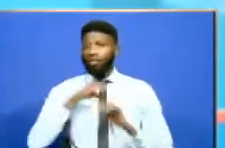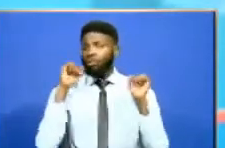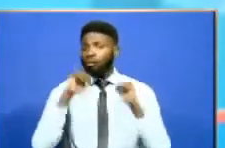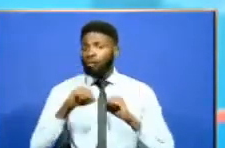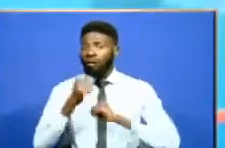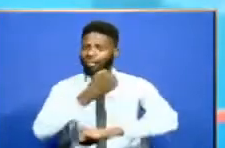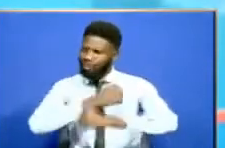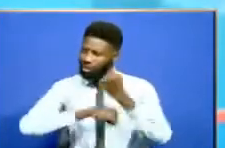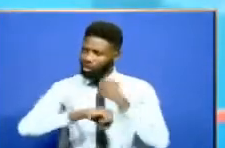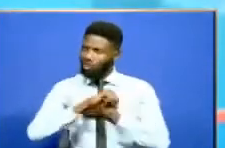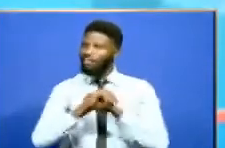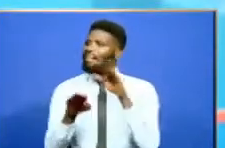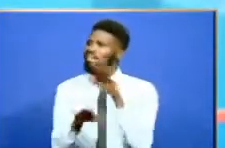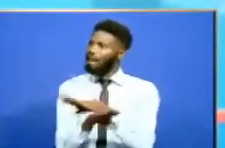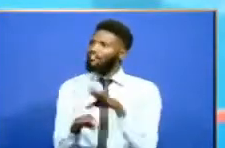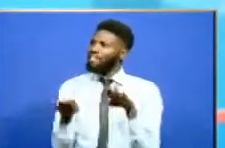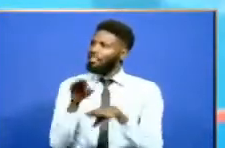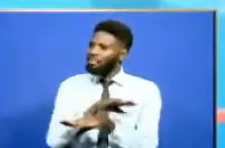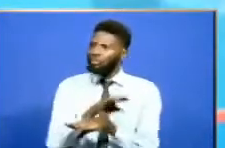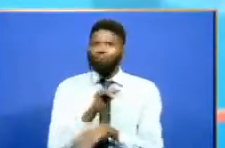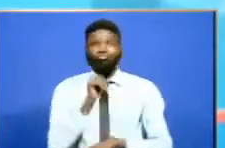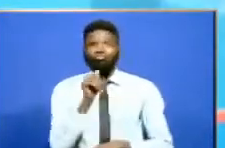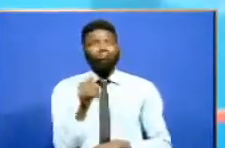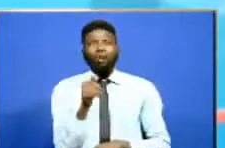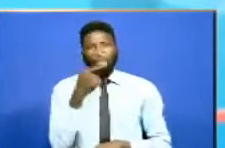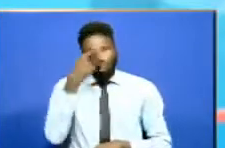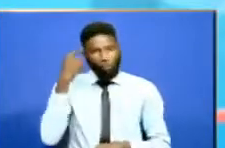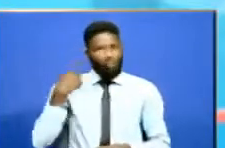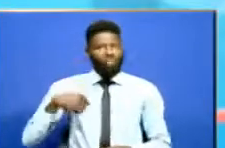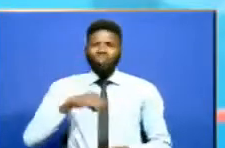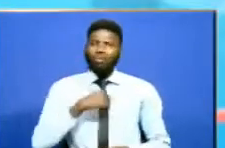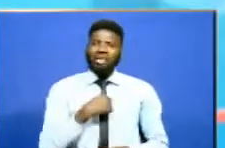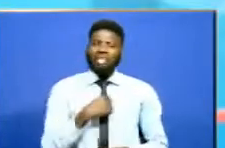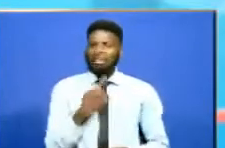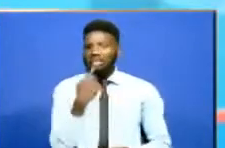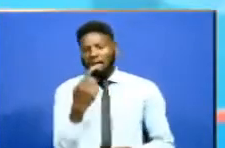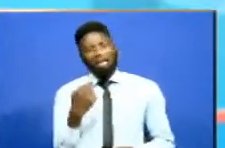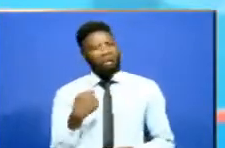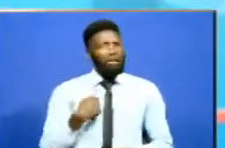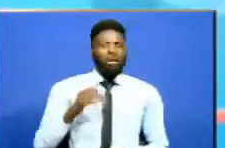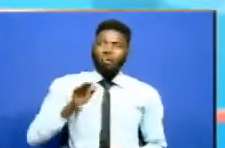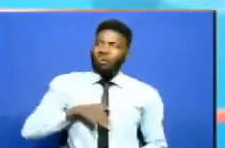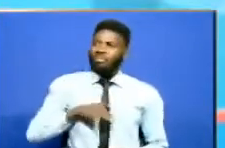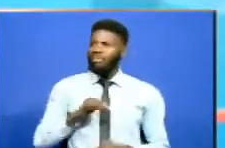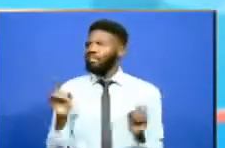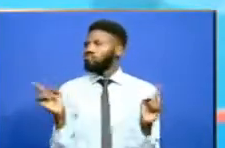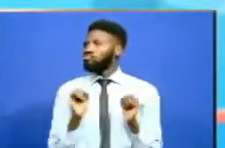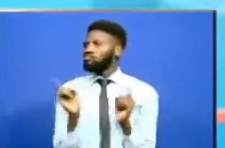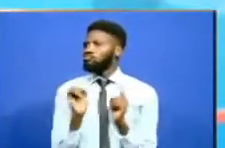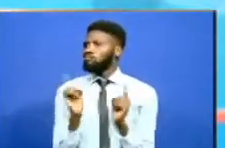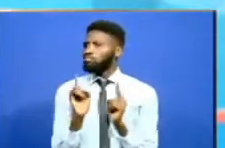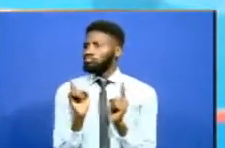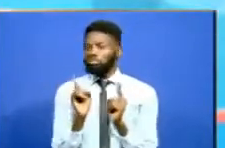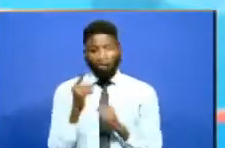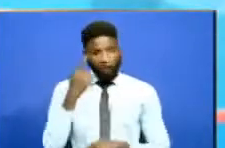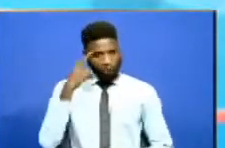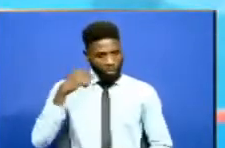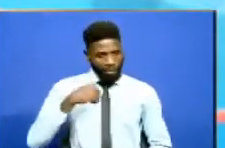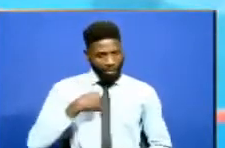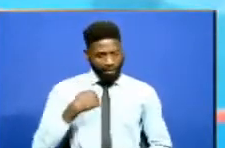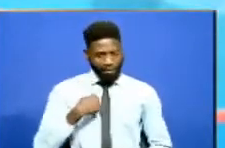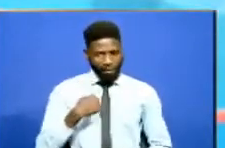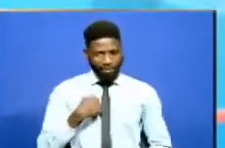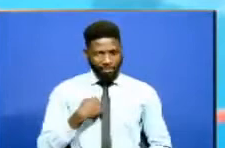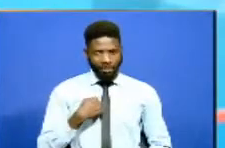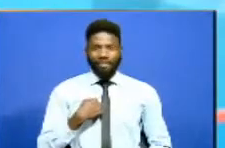everything. Not really, because we keep crying, oh, I'm a woman. So to me, my journey to